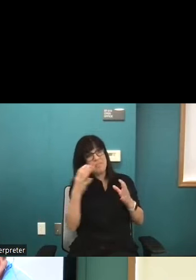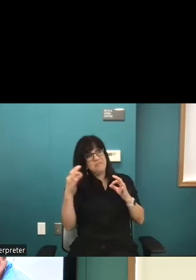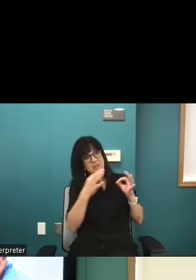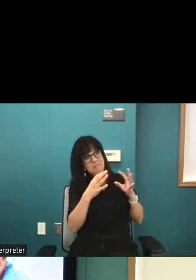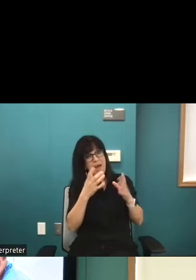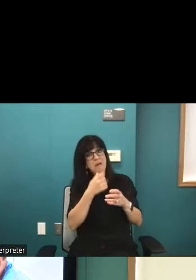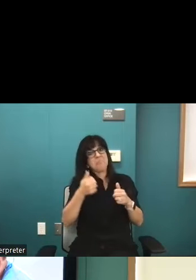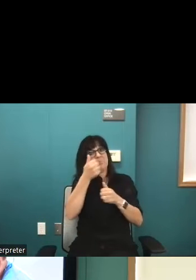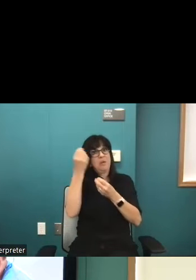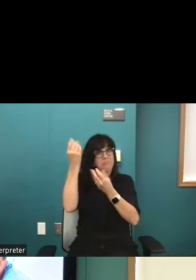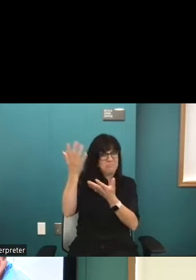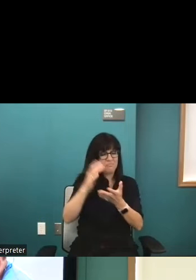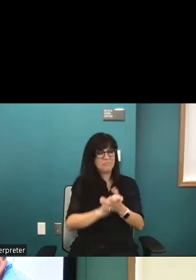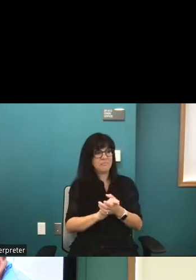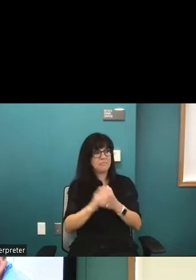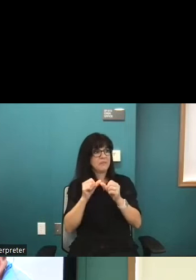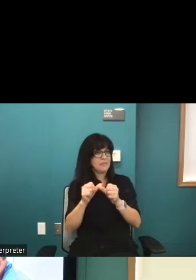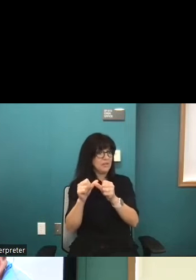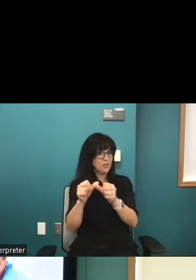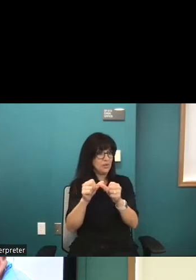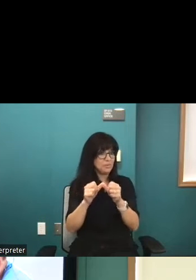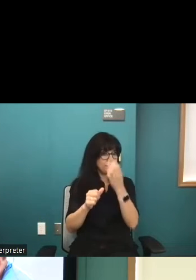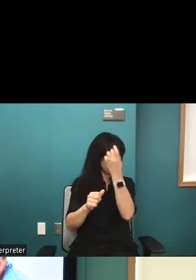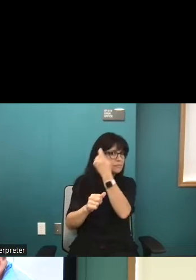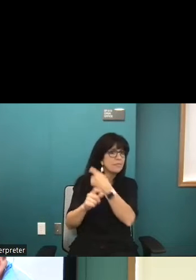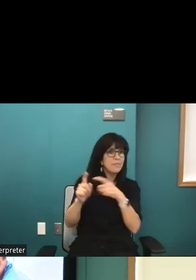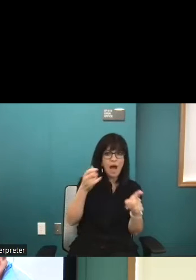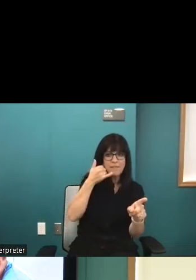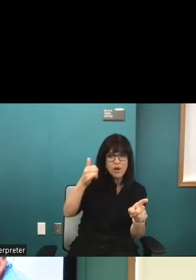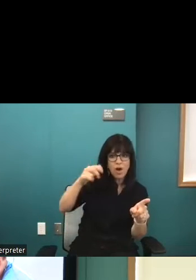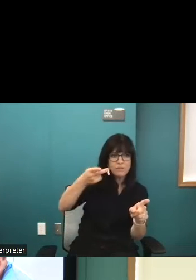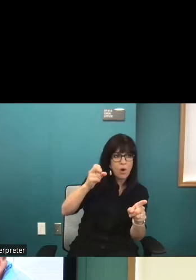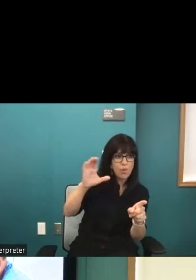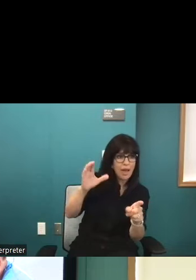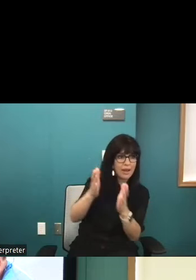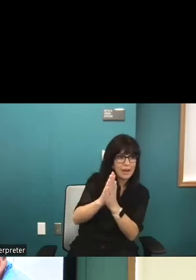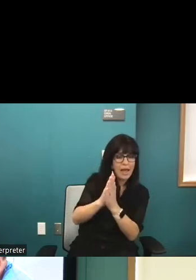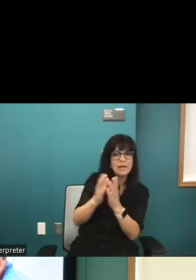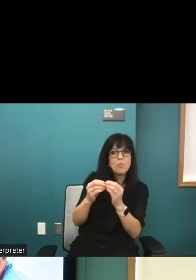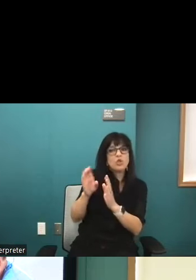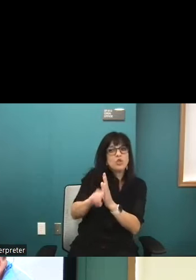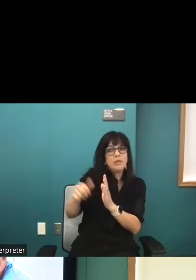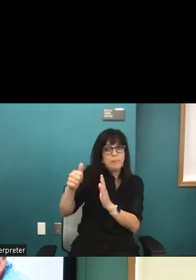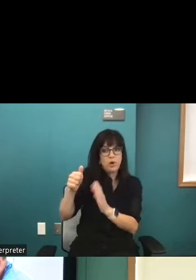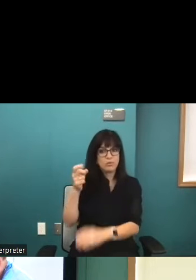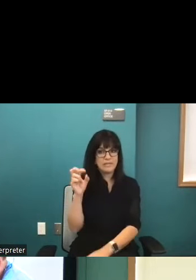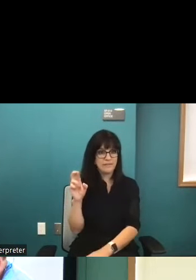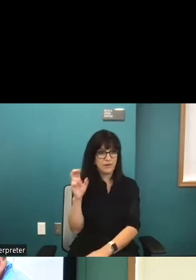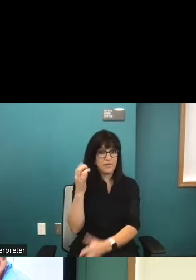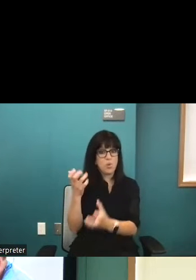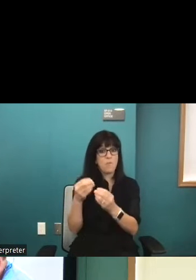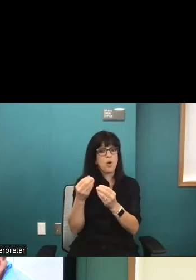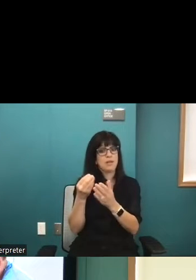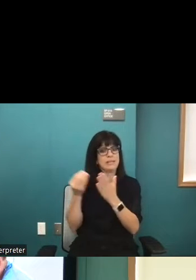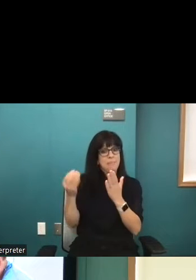lot of people have, so I will continue to share I that. told Phonak and asked them that too, and they said it's a cheaper receiver. And so if you want the more